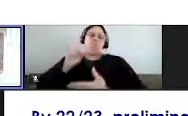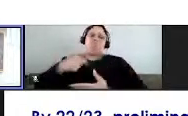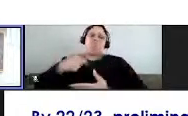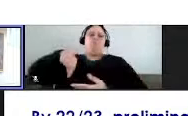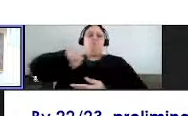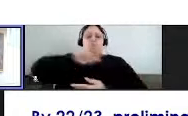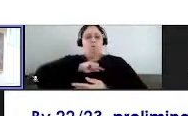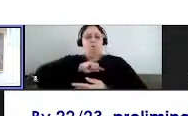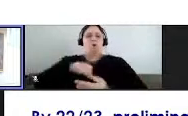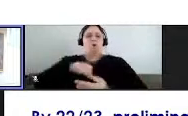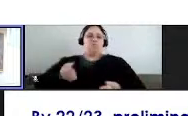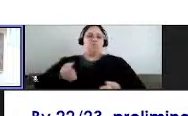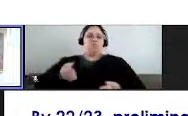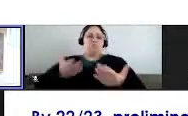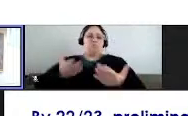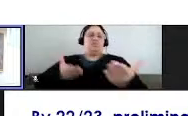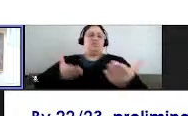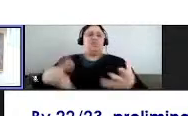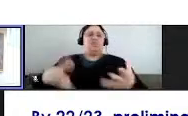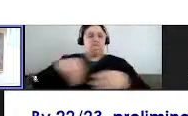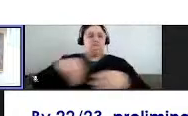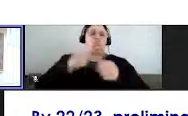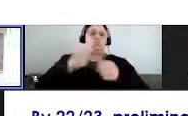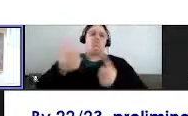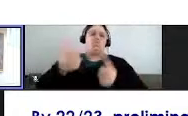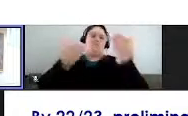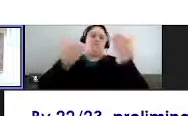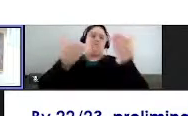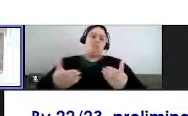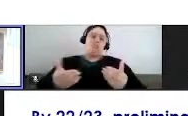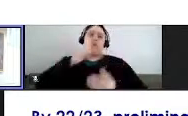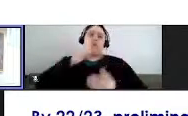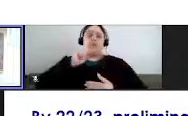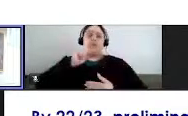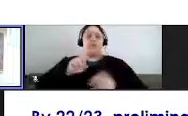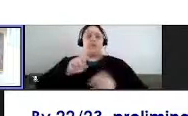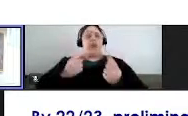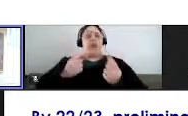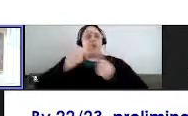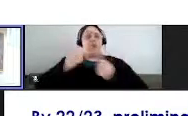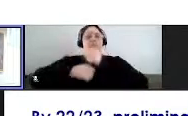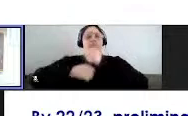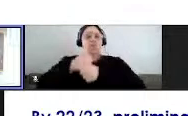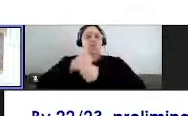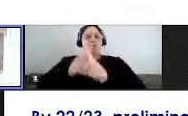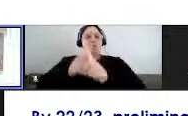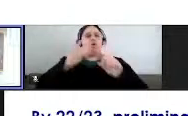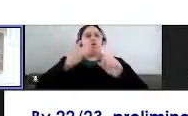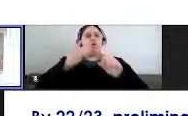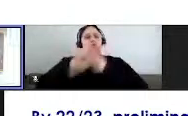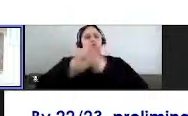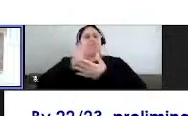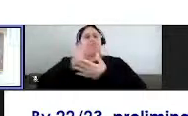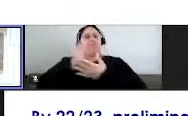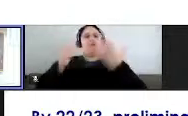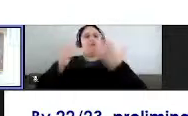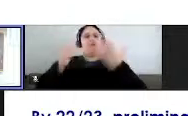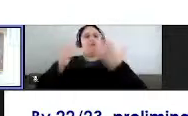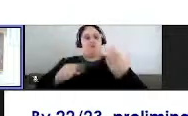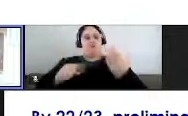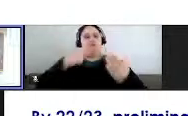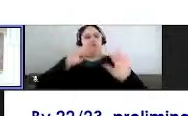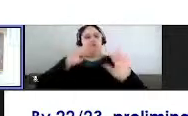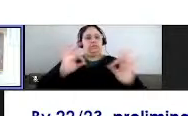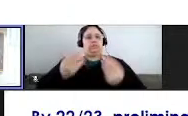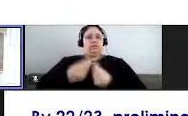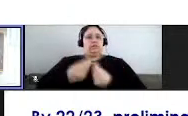all our service delivery is embedded in good governance. So this is the 11th year that the department achieved a clean audit, and I think it's just something